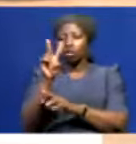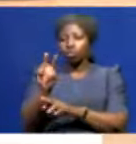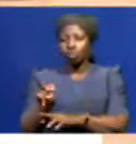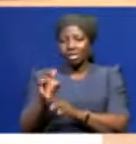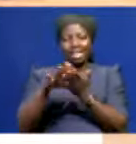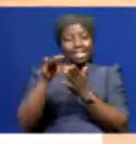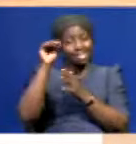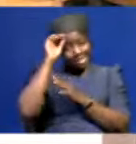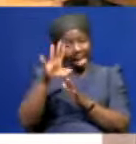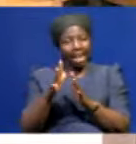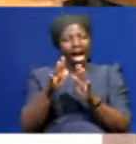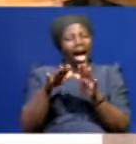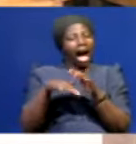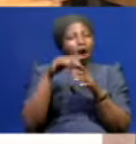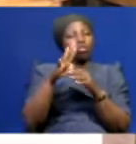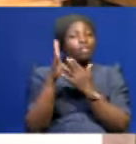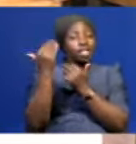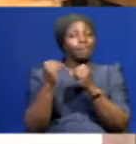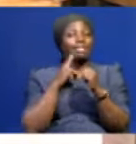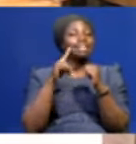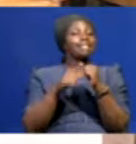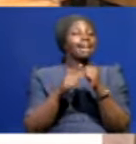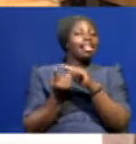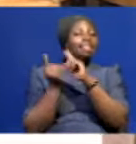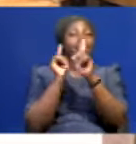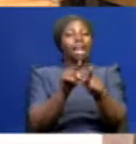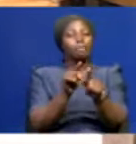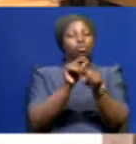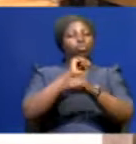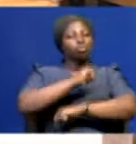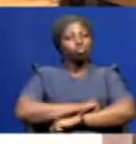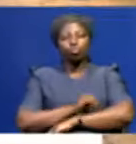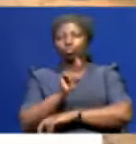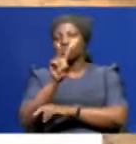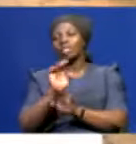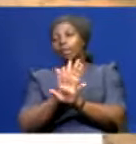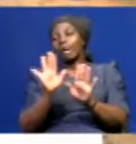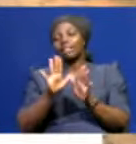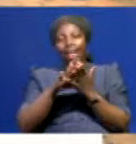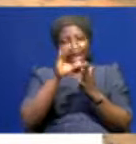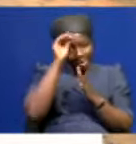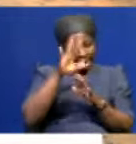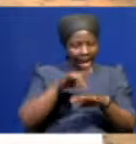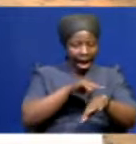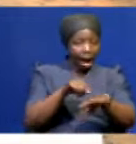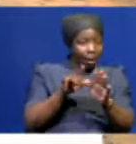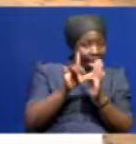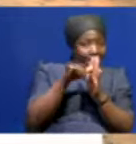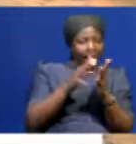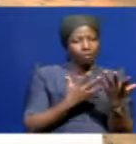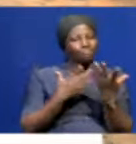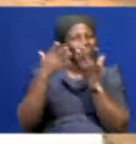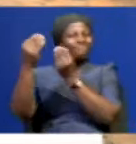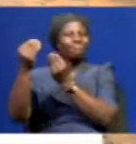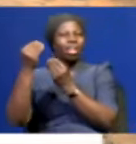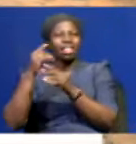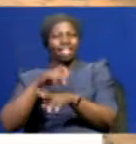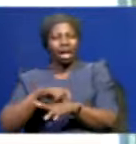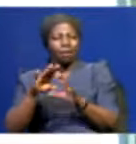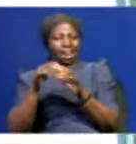expected 600 had reported to school. The learners left hours later as the classes lacked quorum.